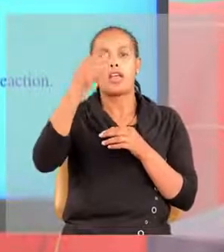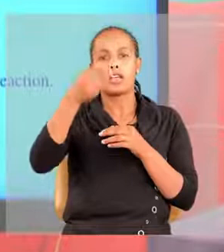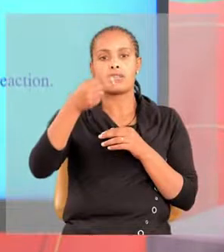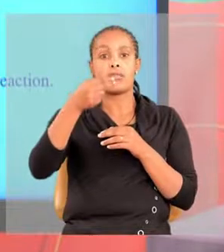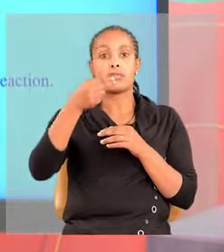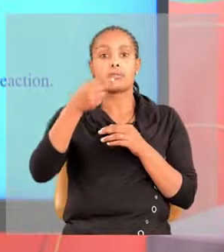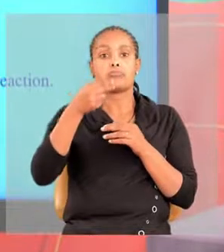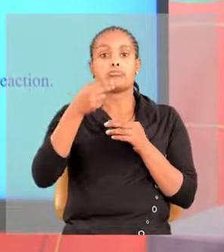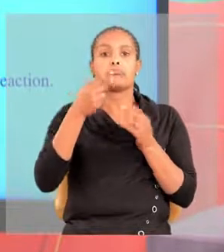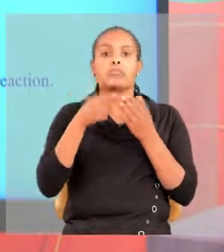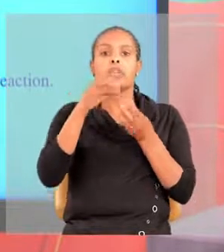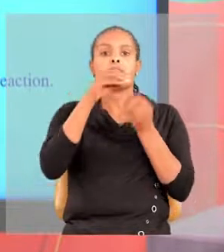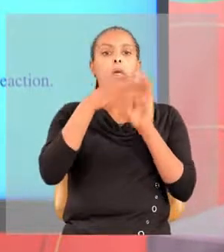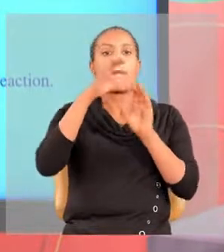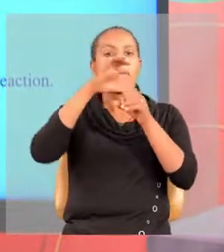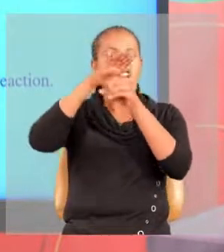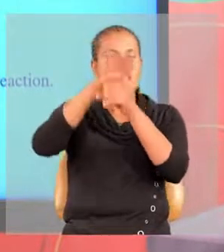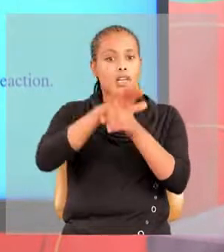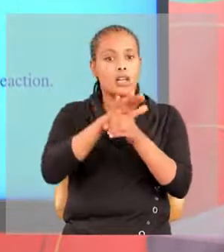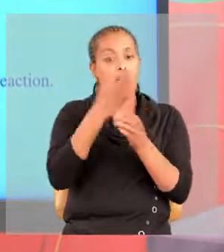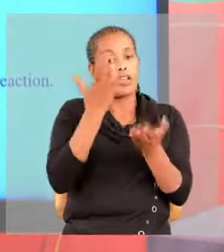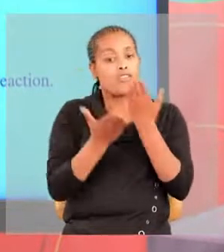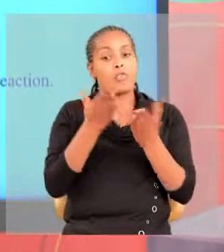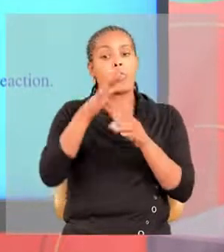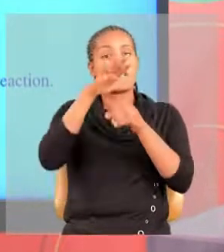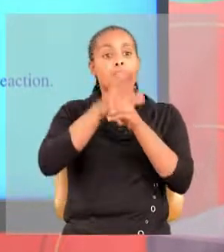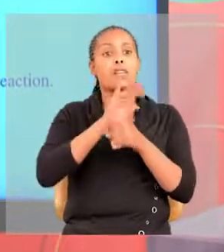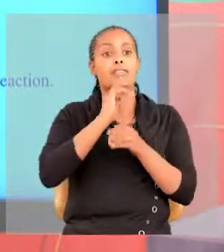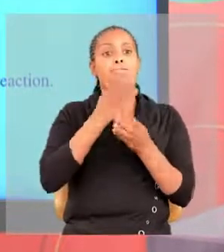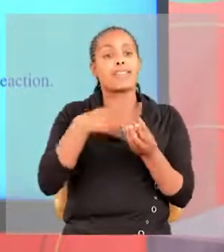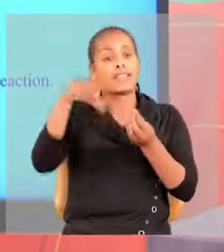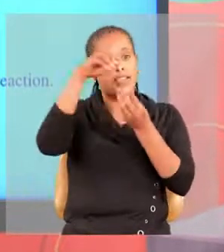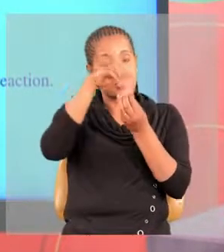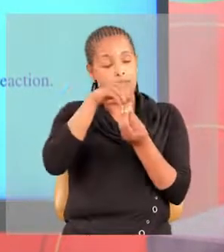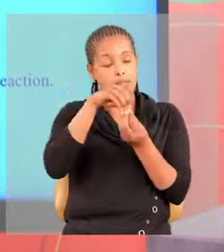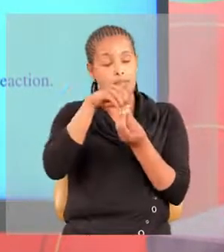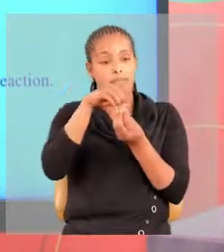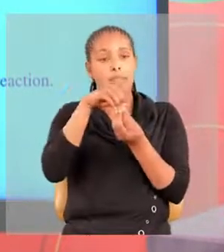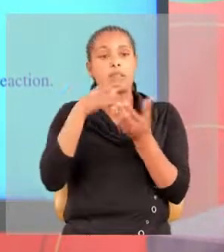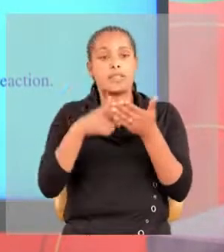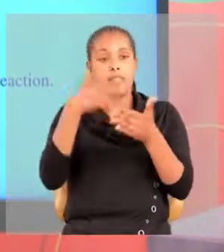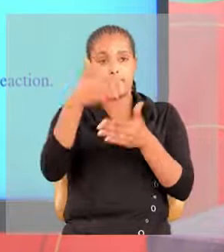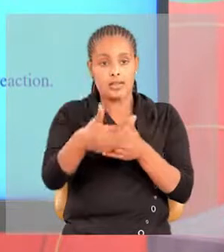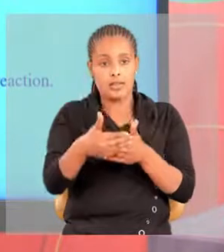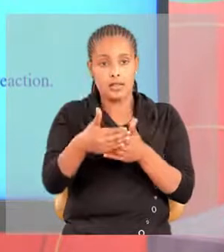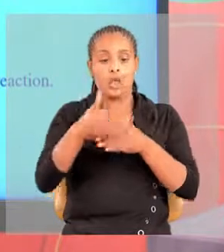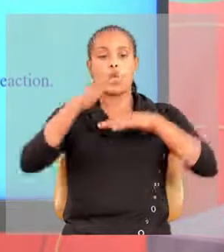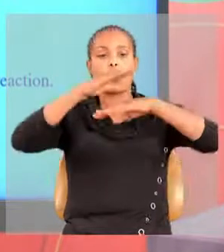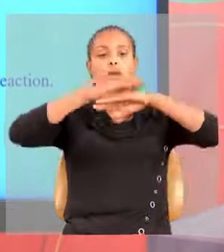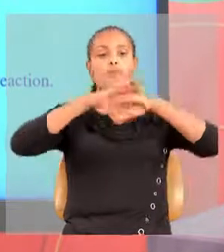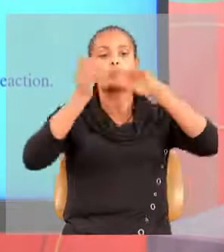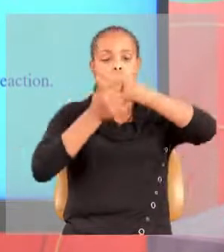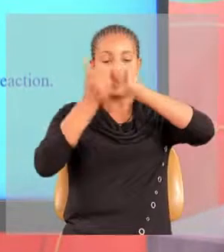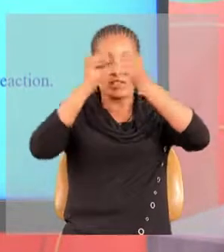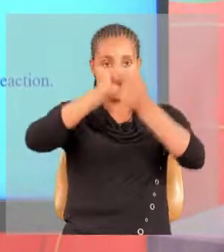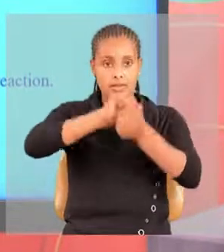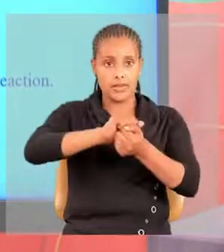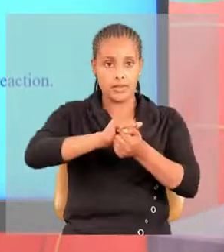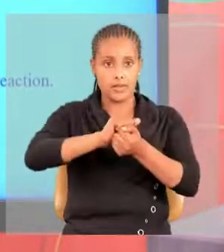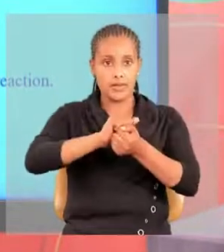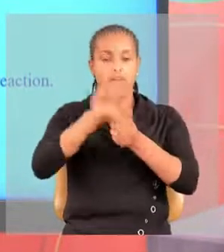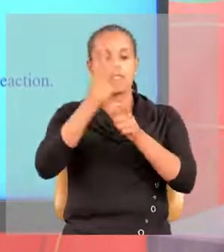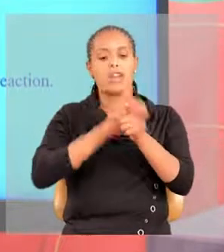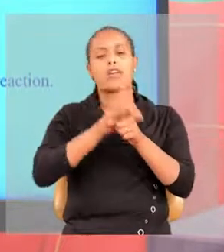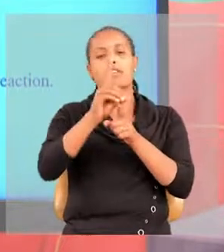an increase in pressure, if pressure is increased, then equilibrium shift in